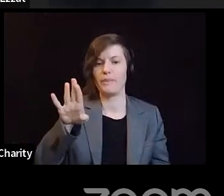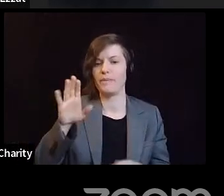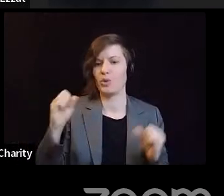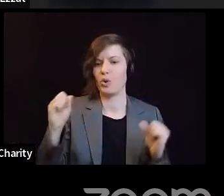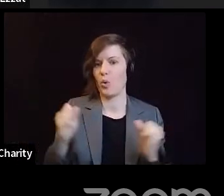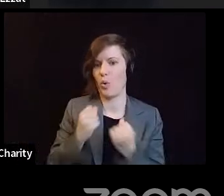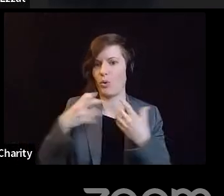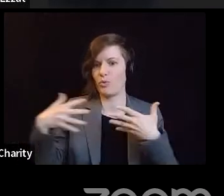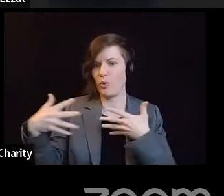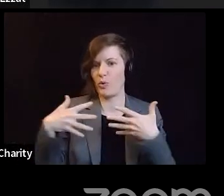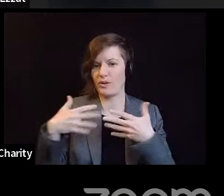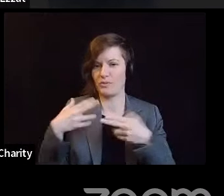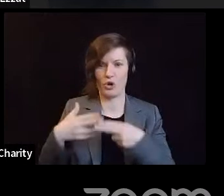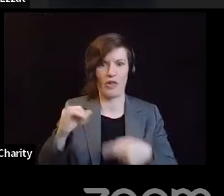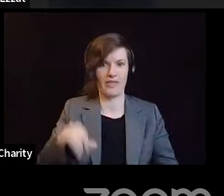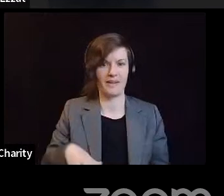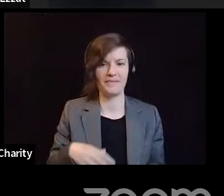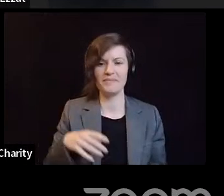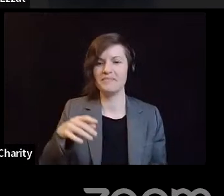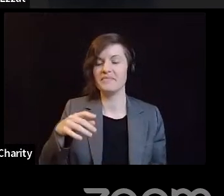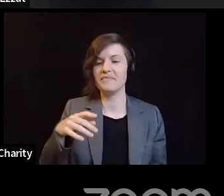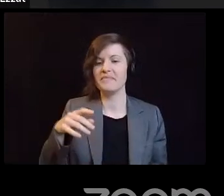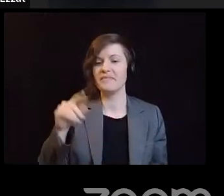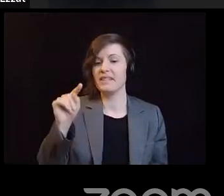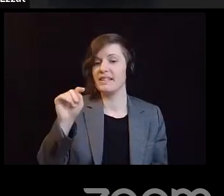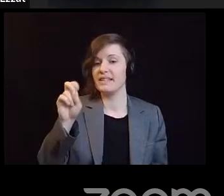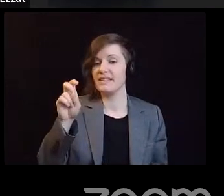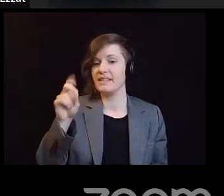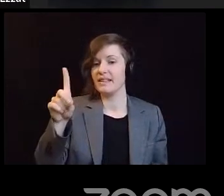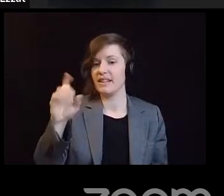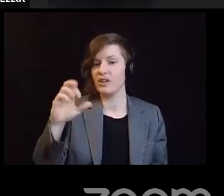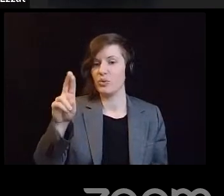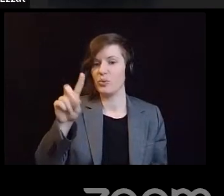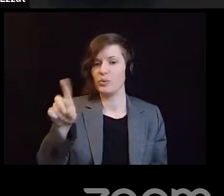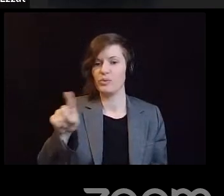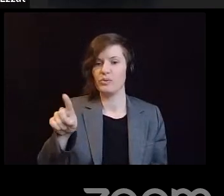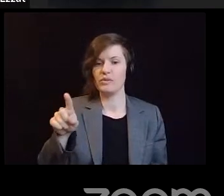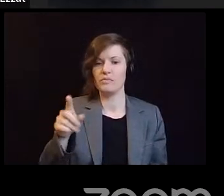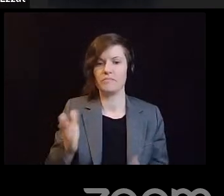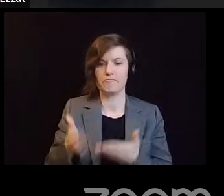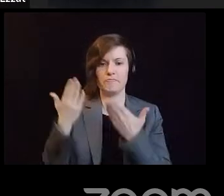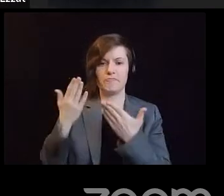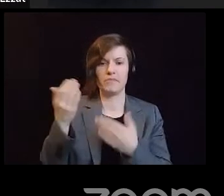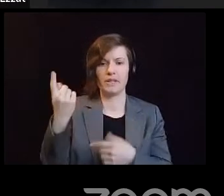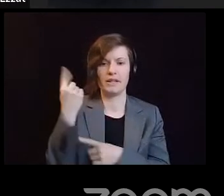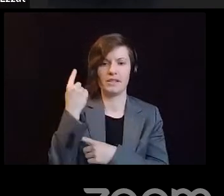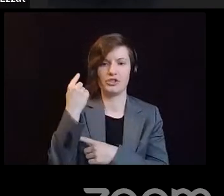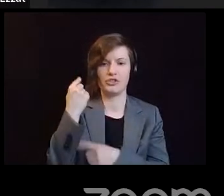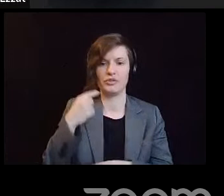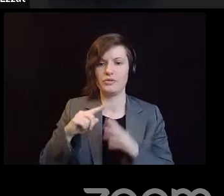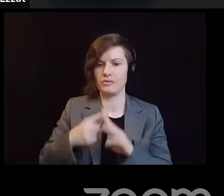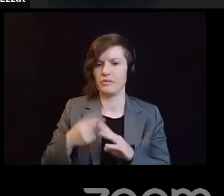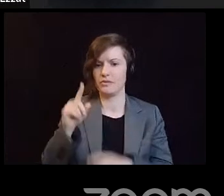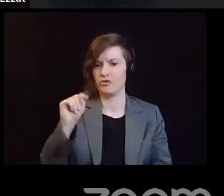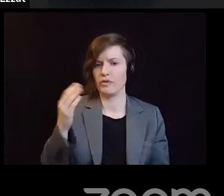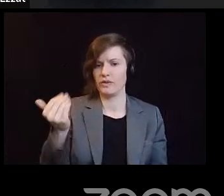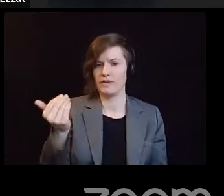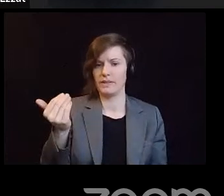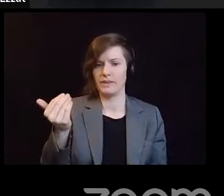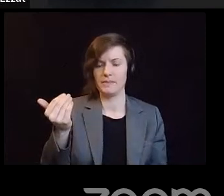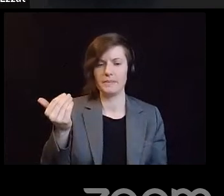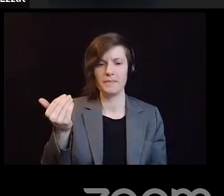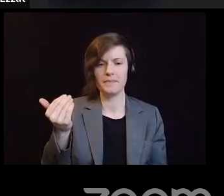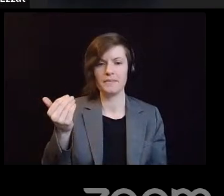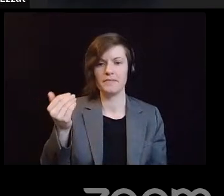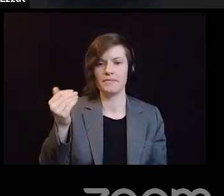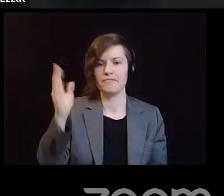up, you know, I think as recently as last year, maybe, but starting in 2015, Trump also, you know,